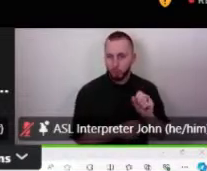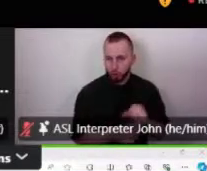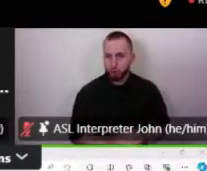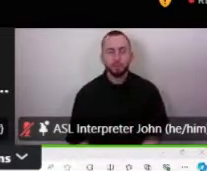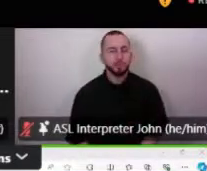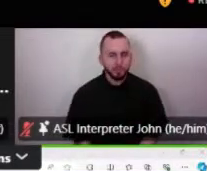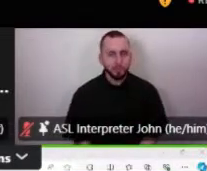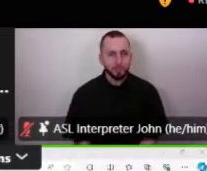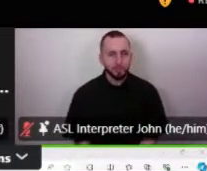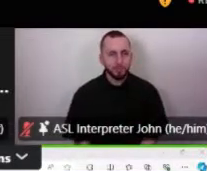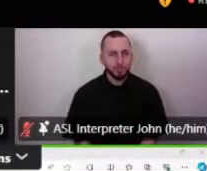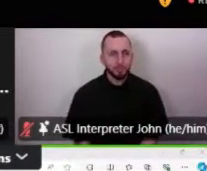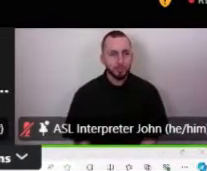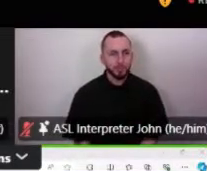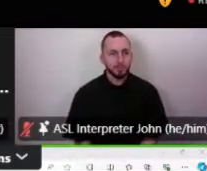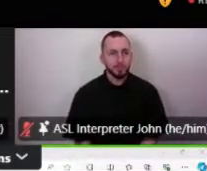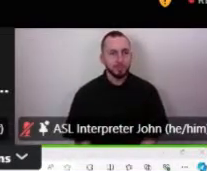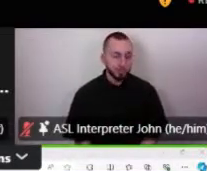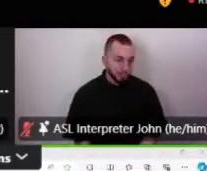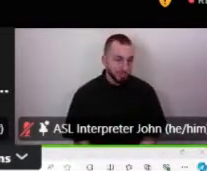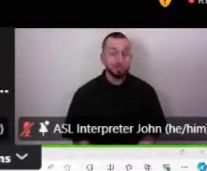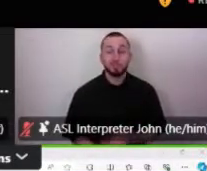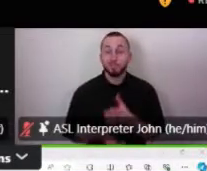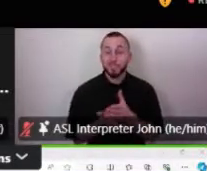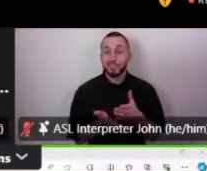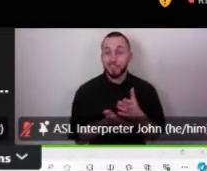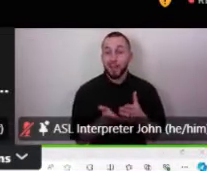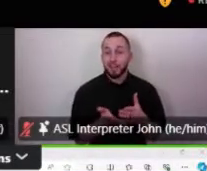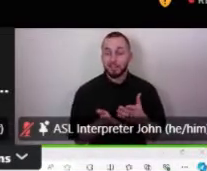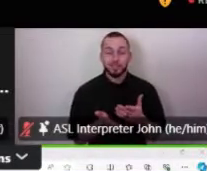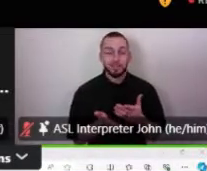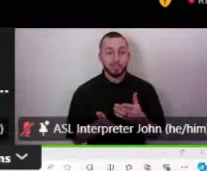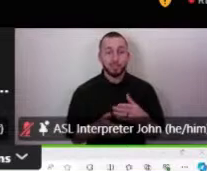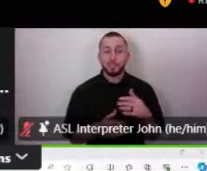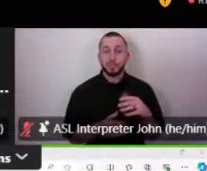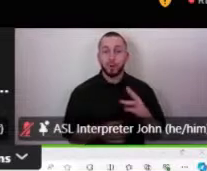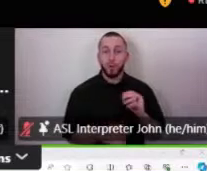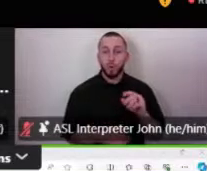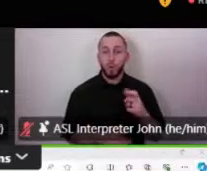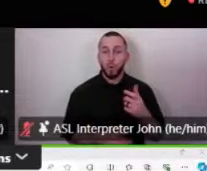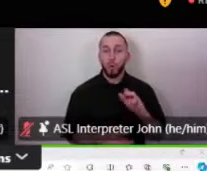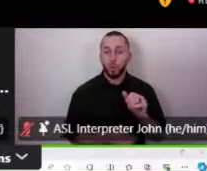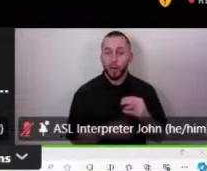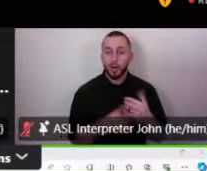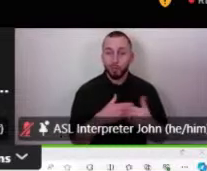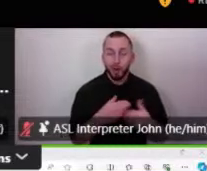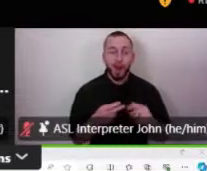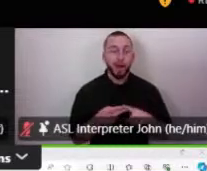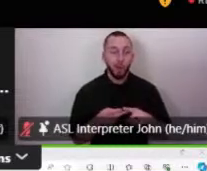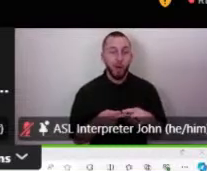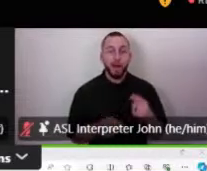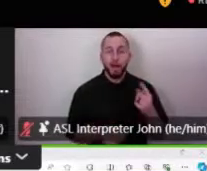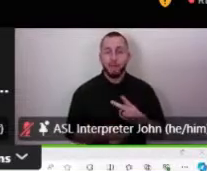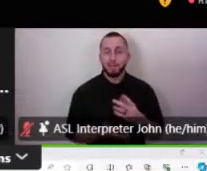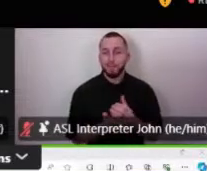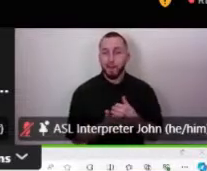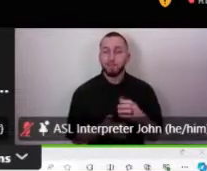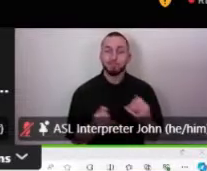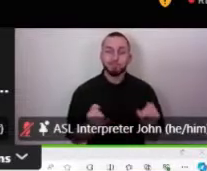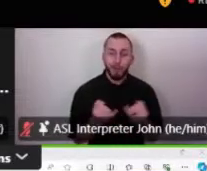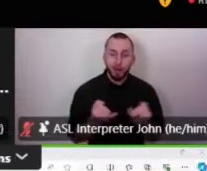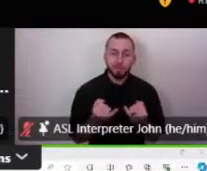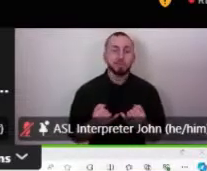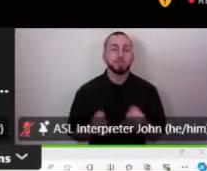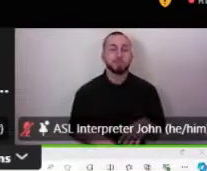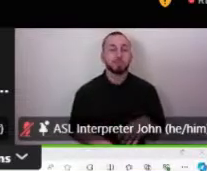for whole grains. So a slice of whole grain bread, a half cup of whole grain pasta or rice, just to give an example of what that looks